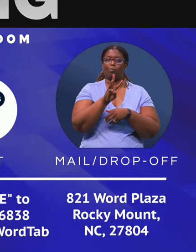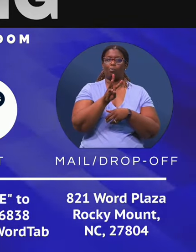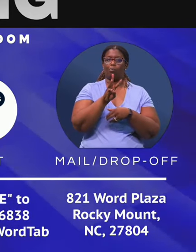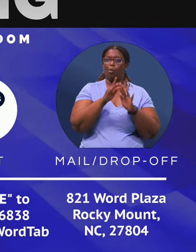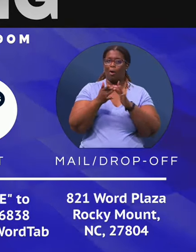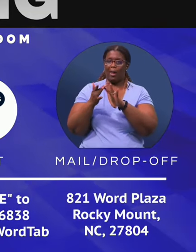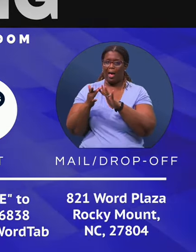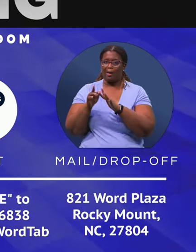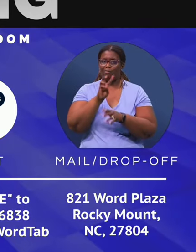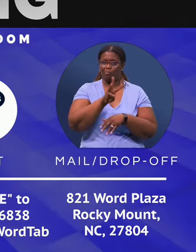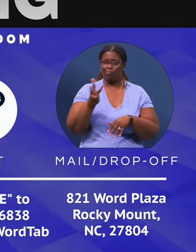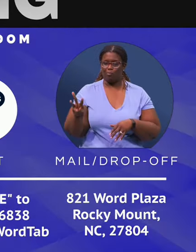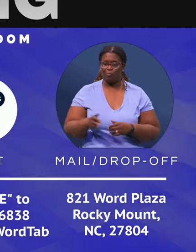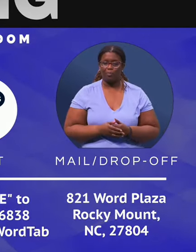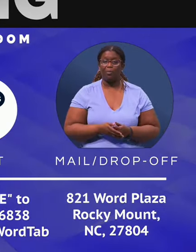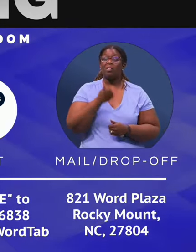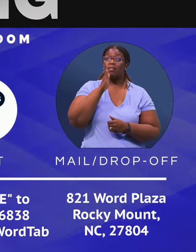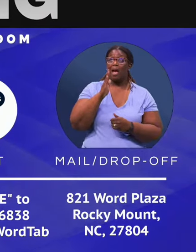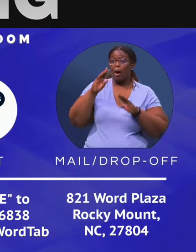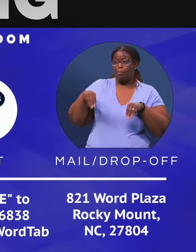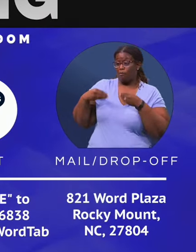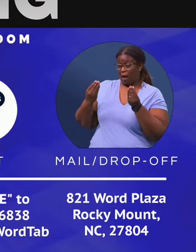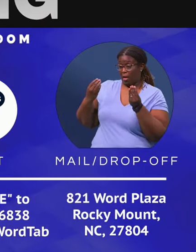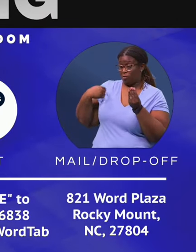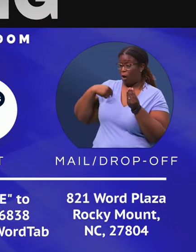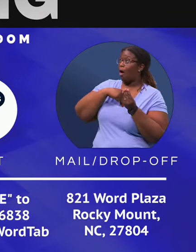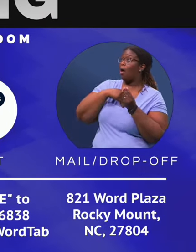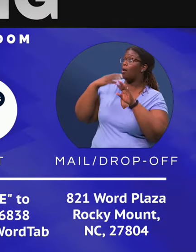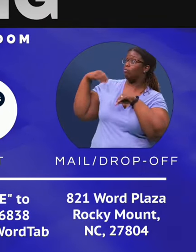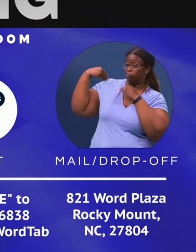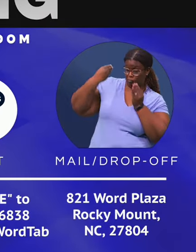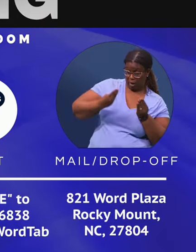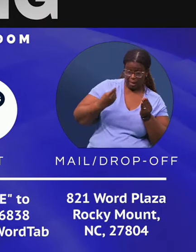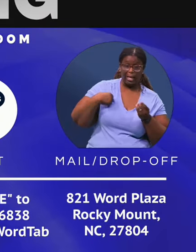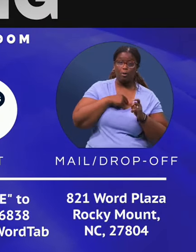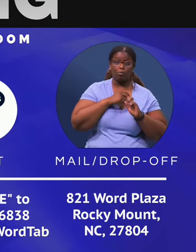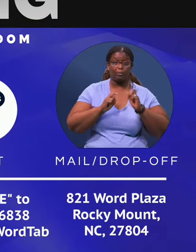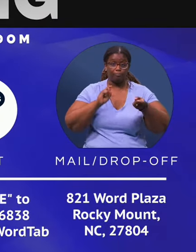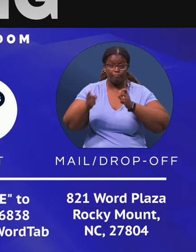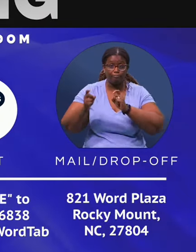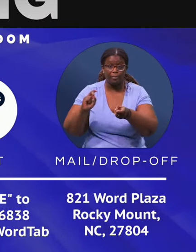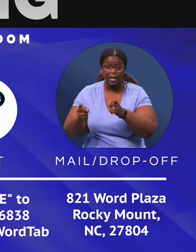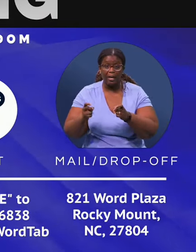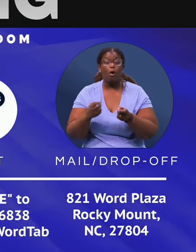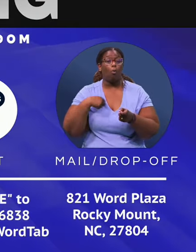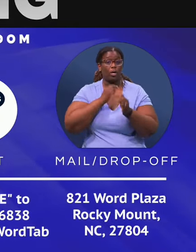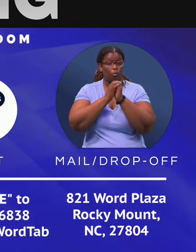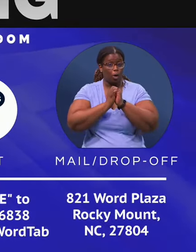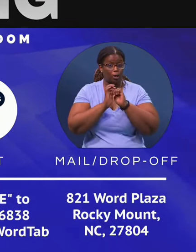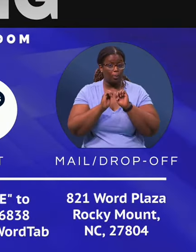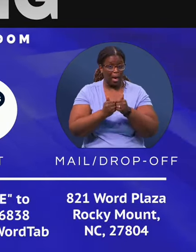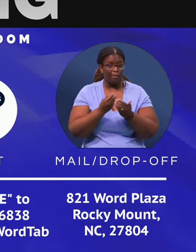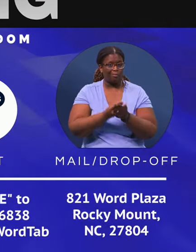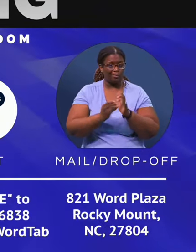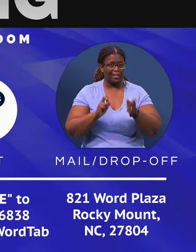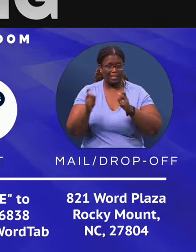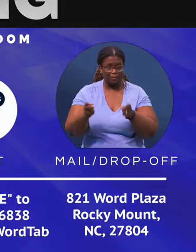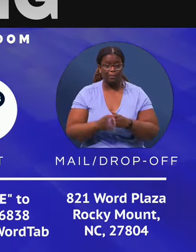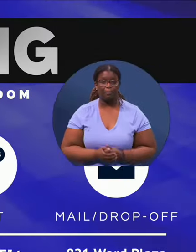go to wordtab.net/giving. God provides for us and we provide for His work. We worship through our